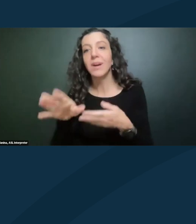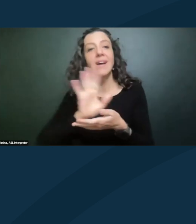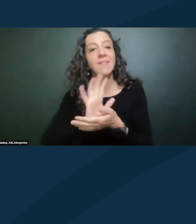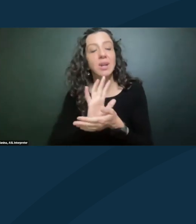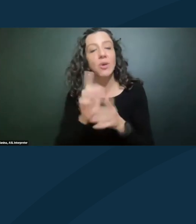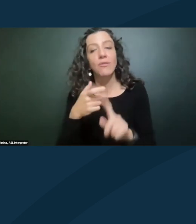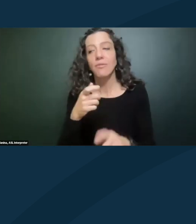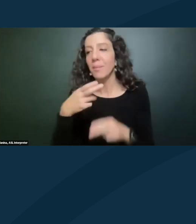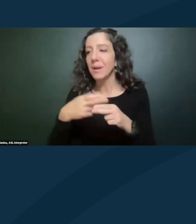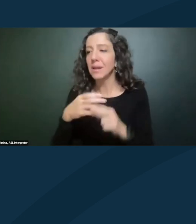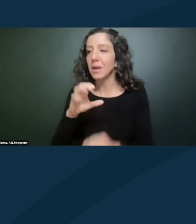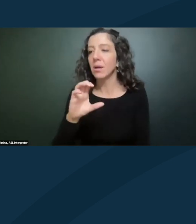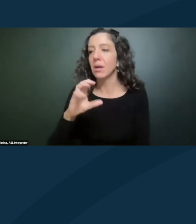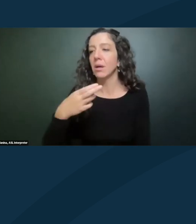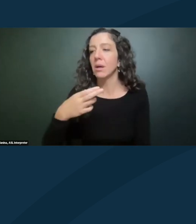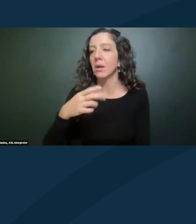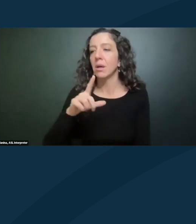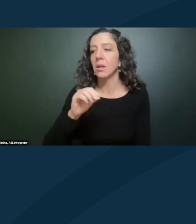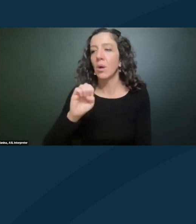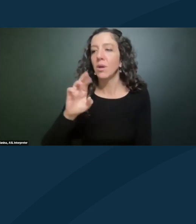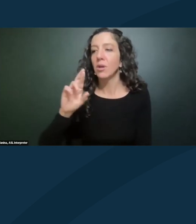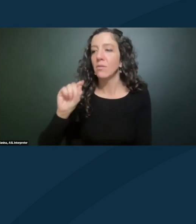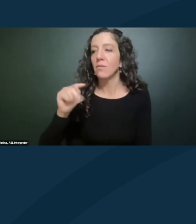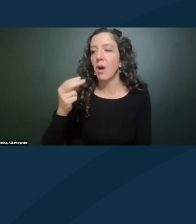Rothschild in Ohio.